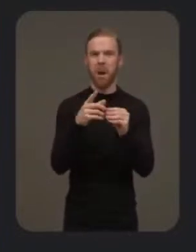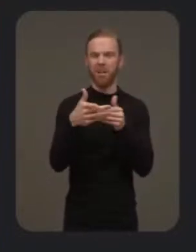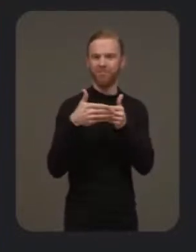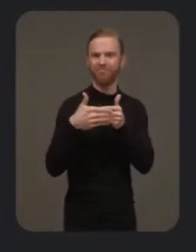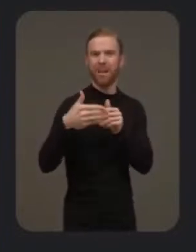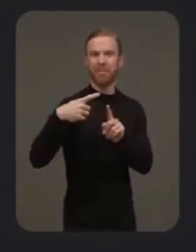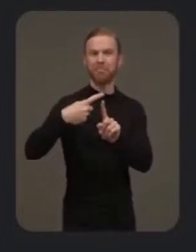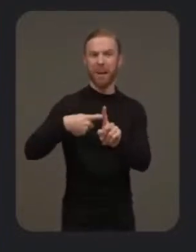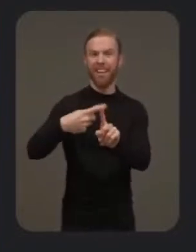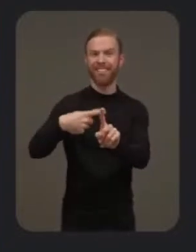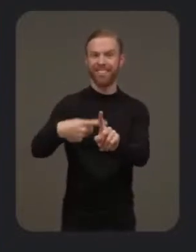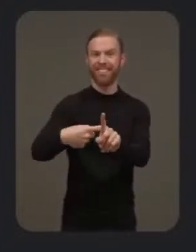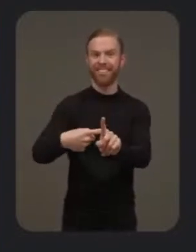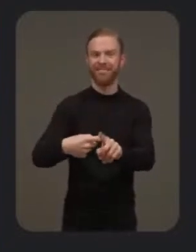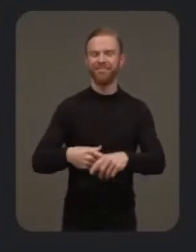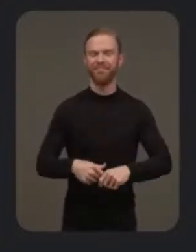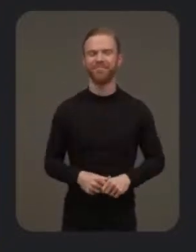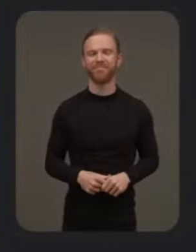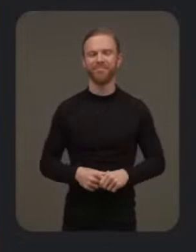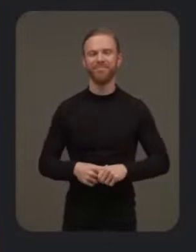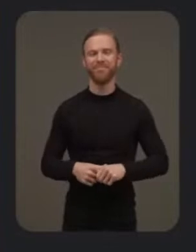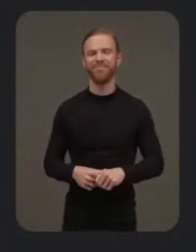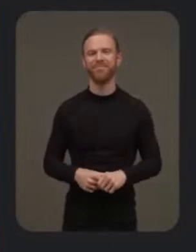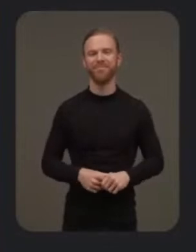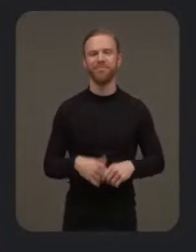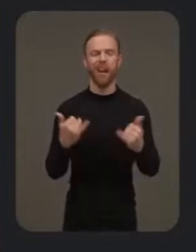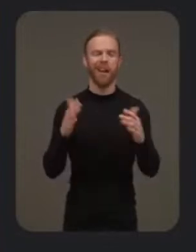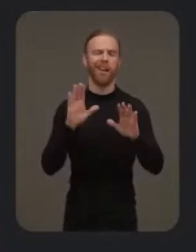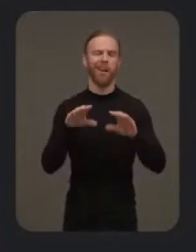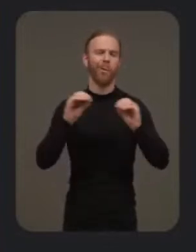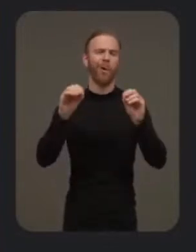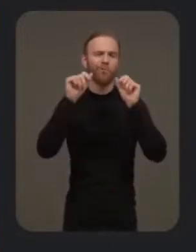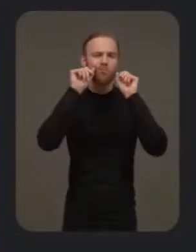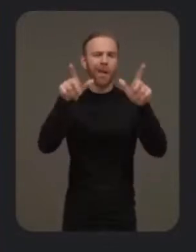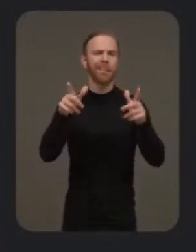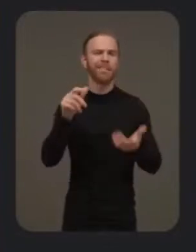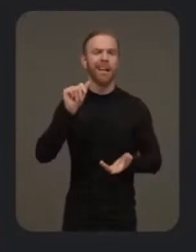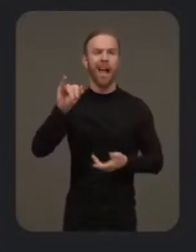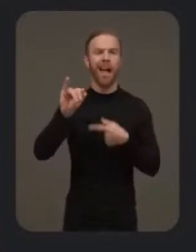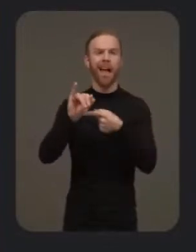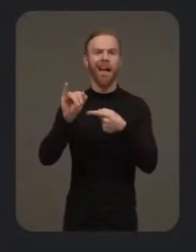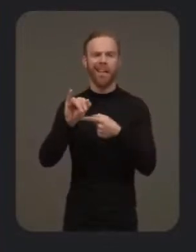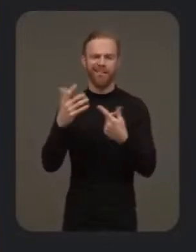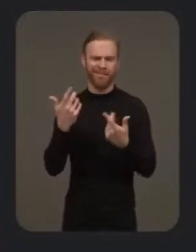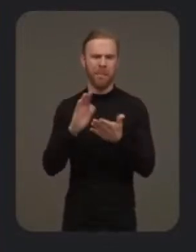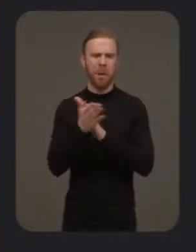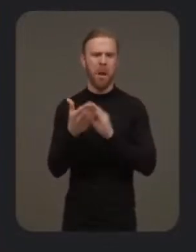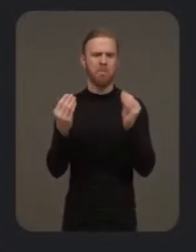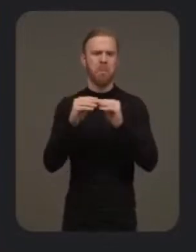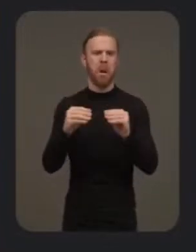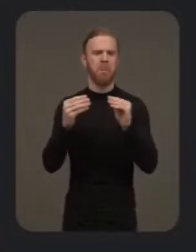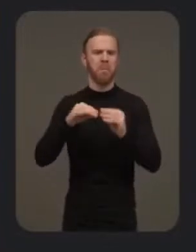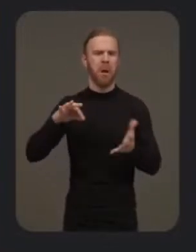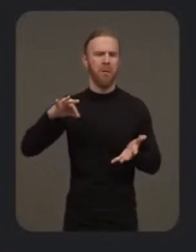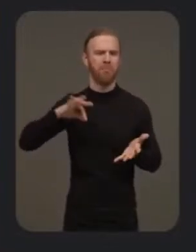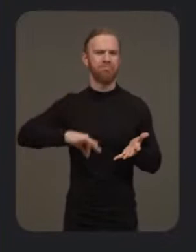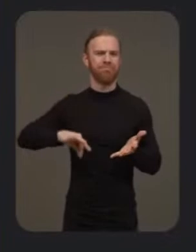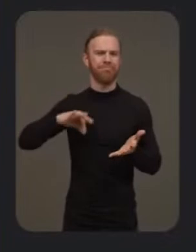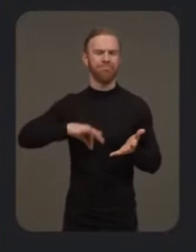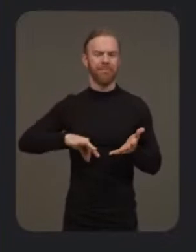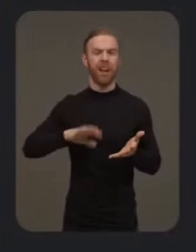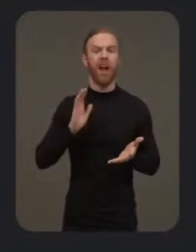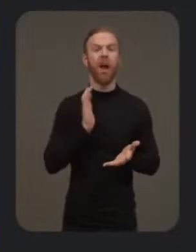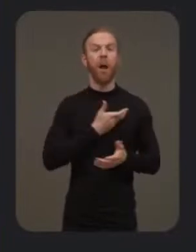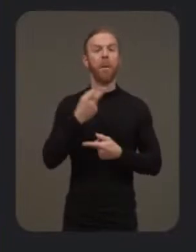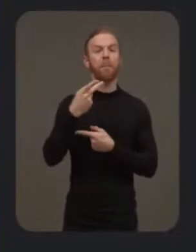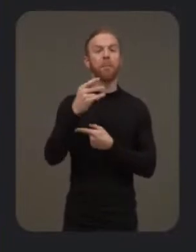coming months. Now, it's probably no surprise that as AI keeps getting more and more helpful,